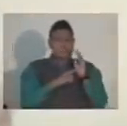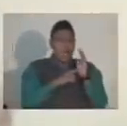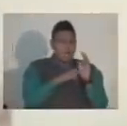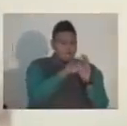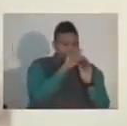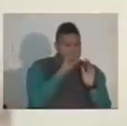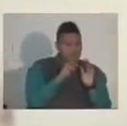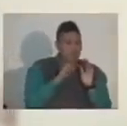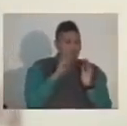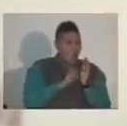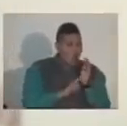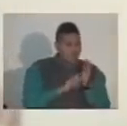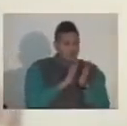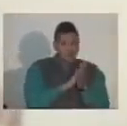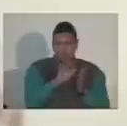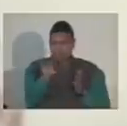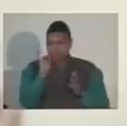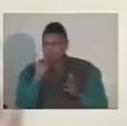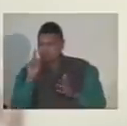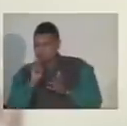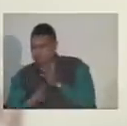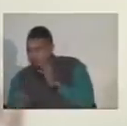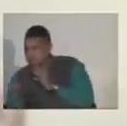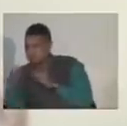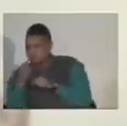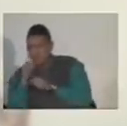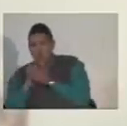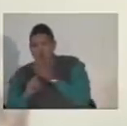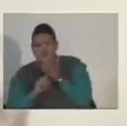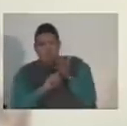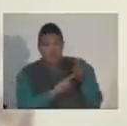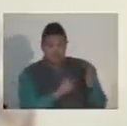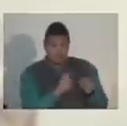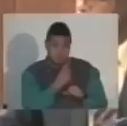of schools to ensure that when we are increasing